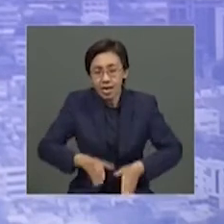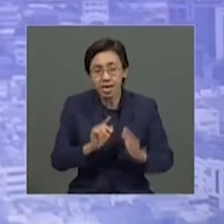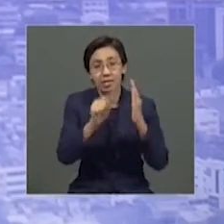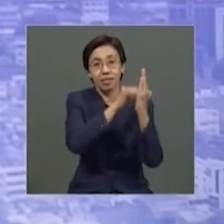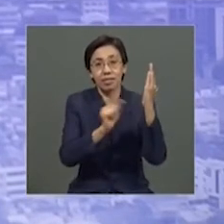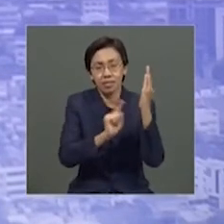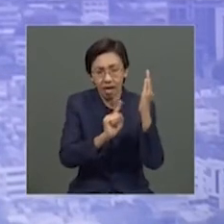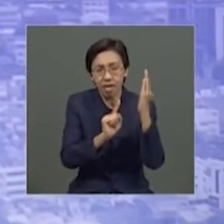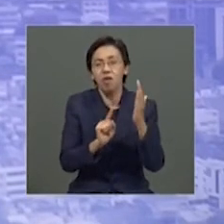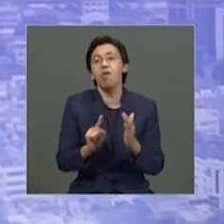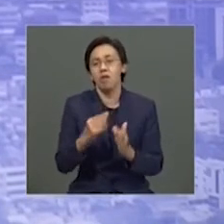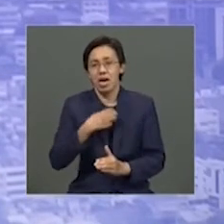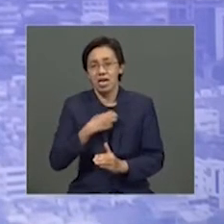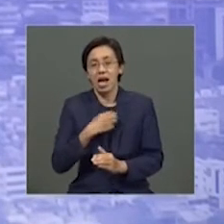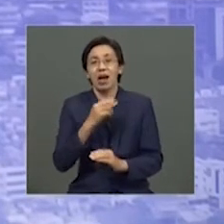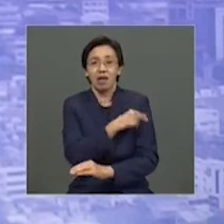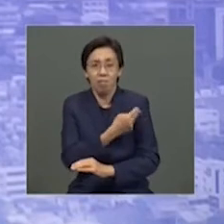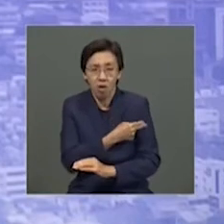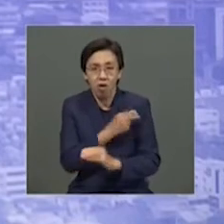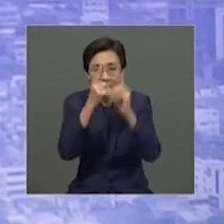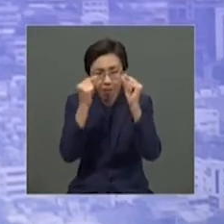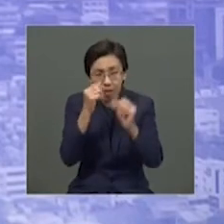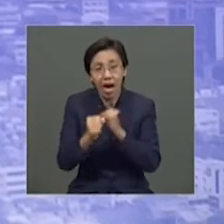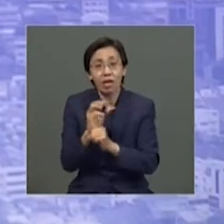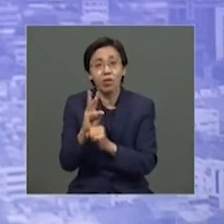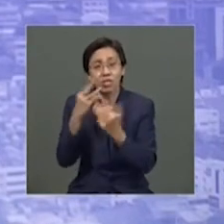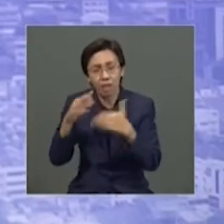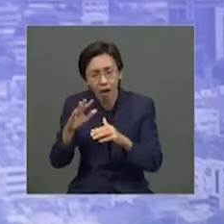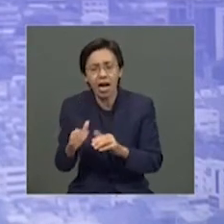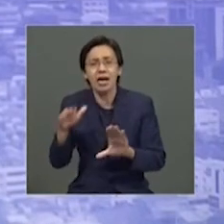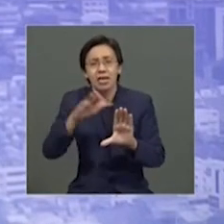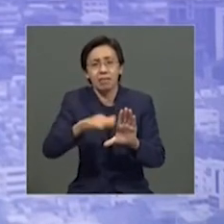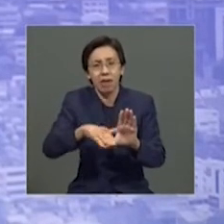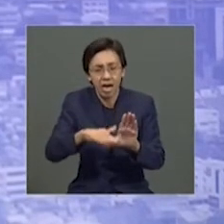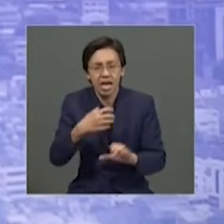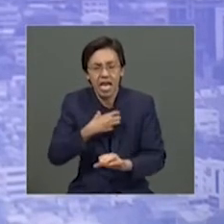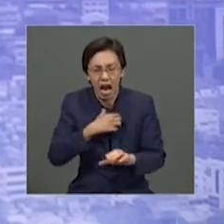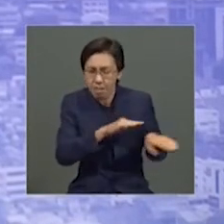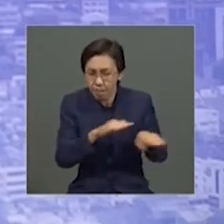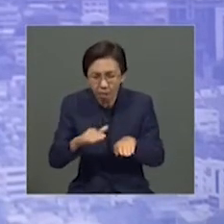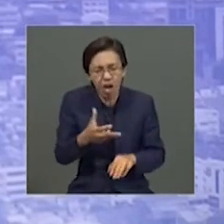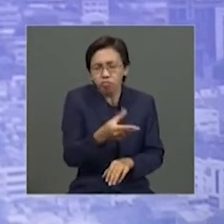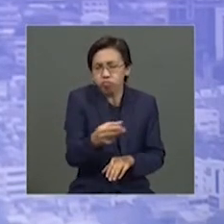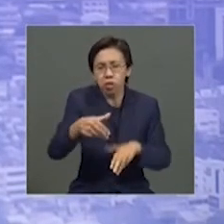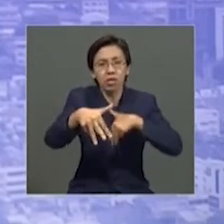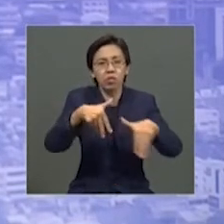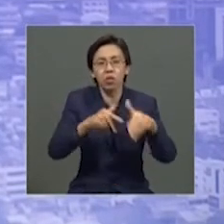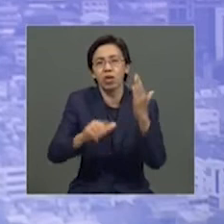the people. It's pretty much to me that on Friday, more than 50% of the message is